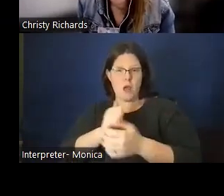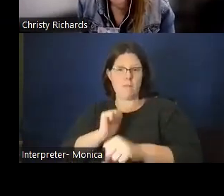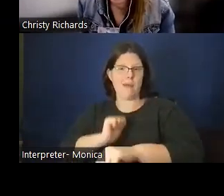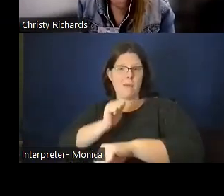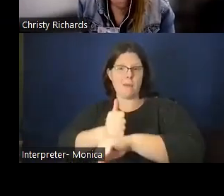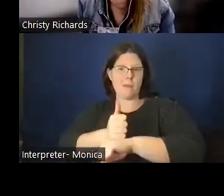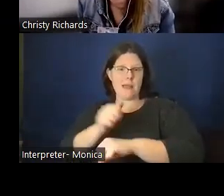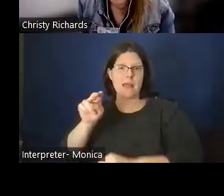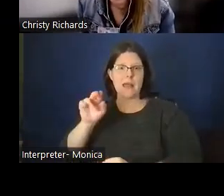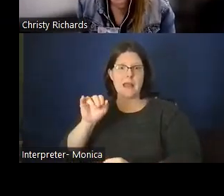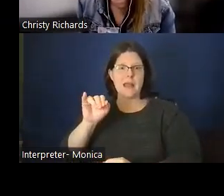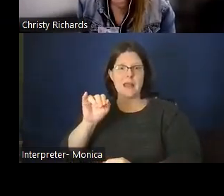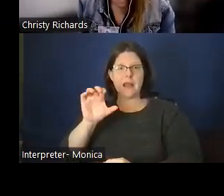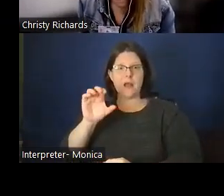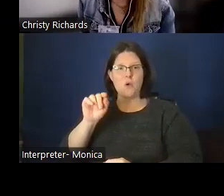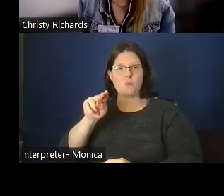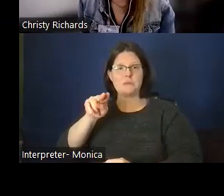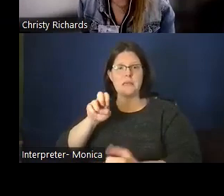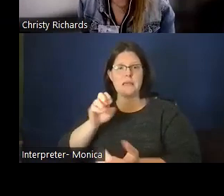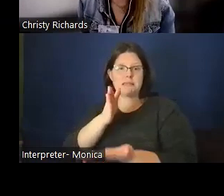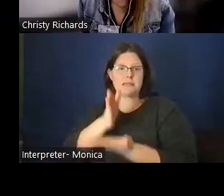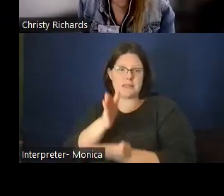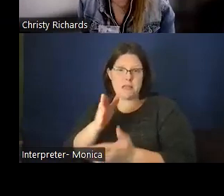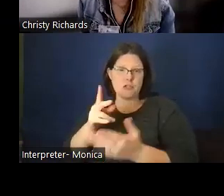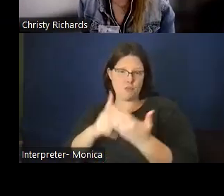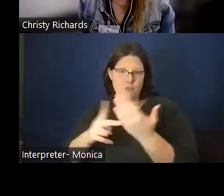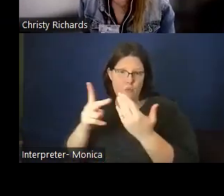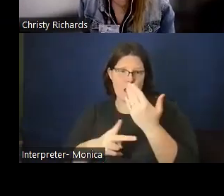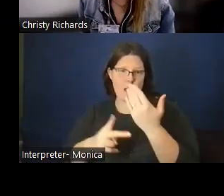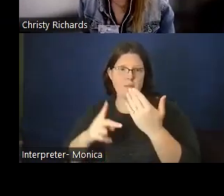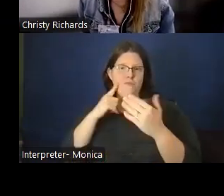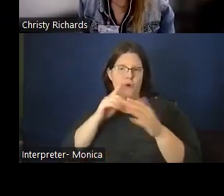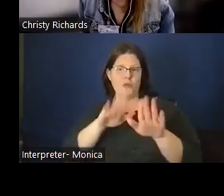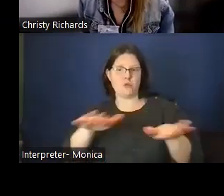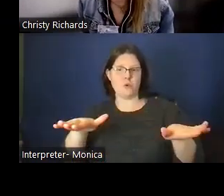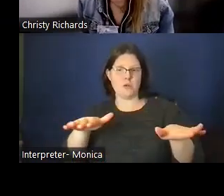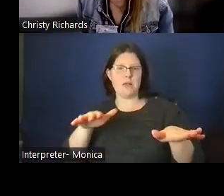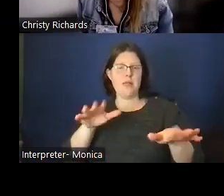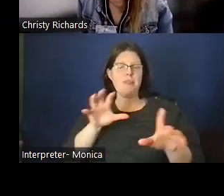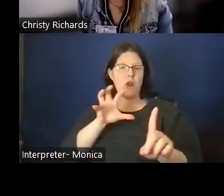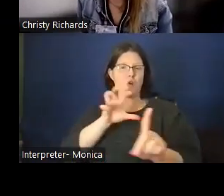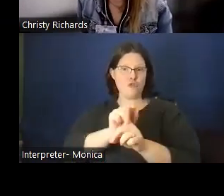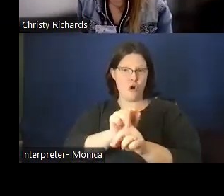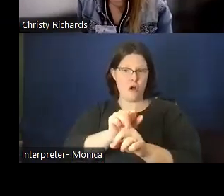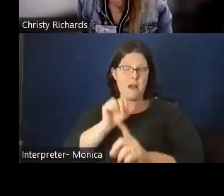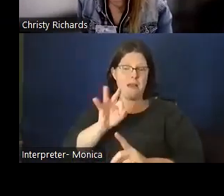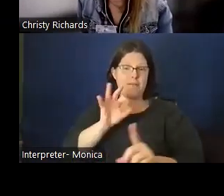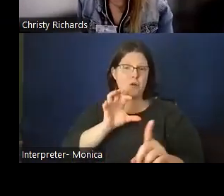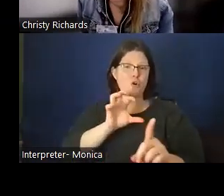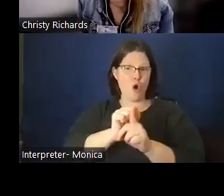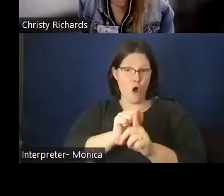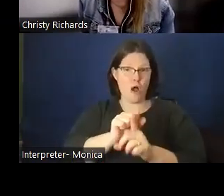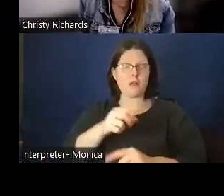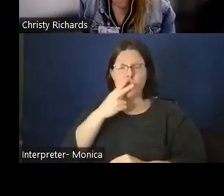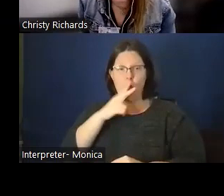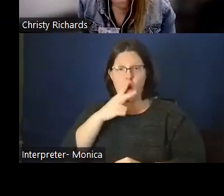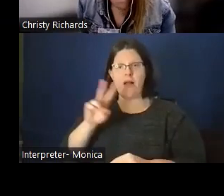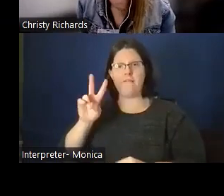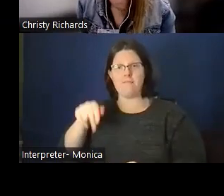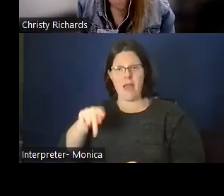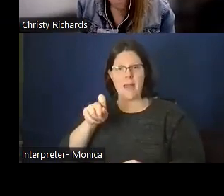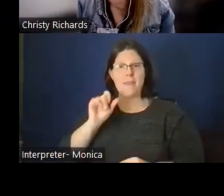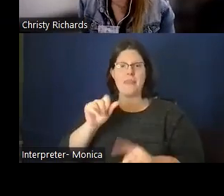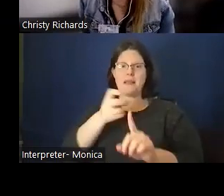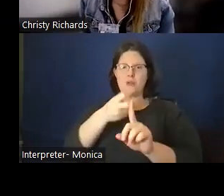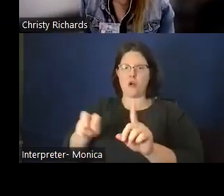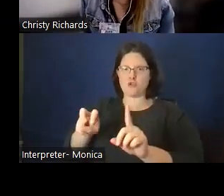nicotine cessation programs for the kids that are caught smoking or vaping as an alternative to either a